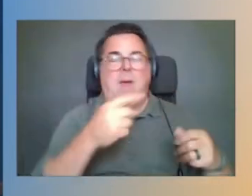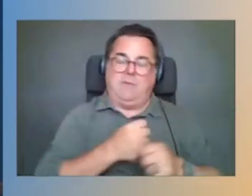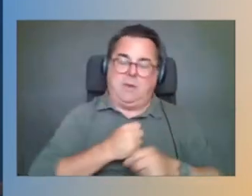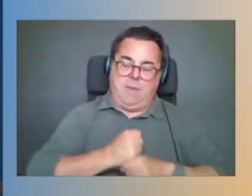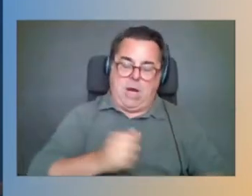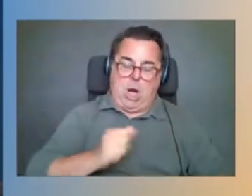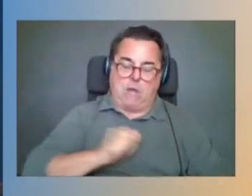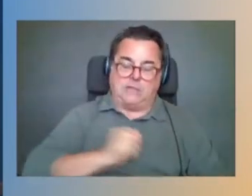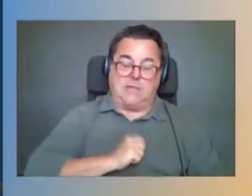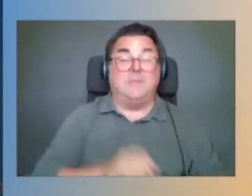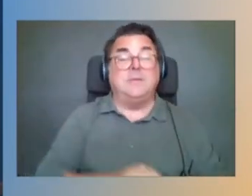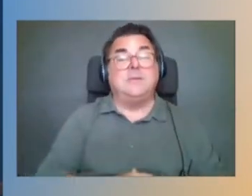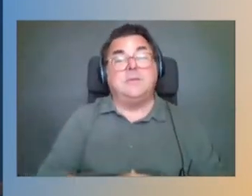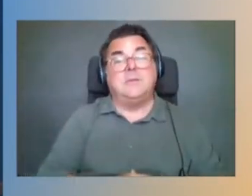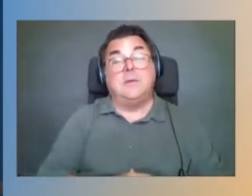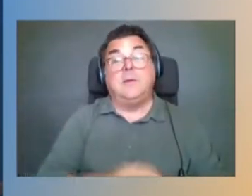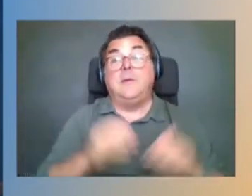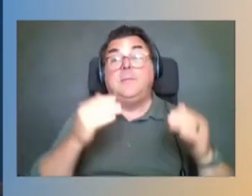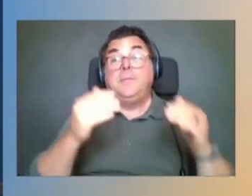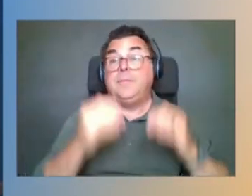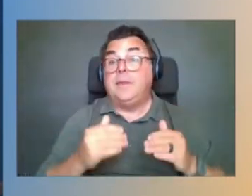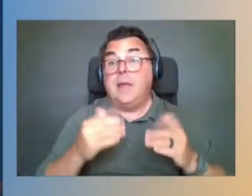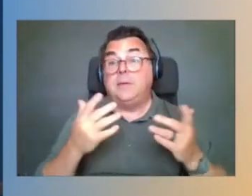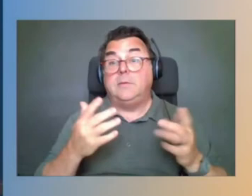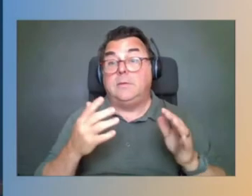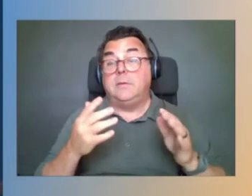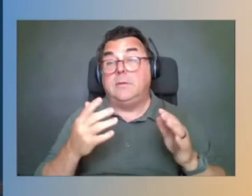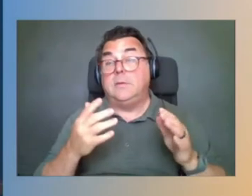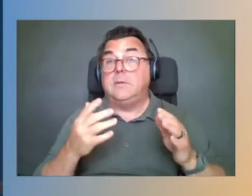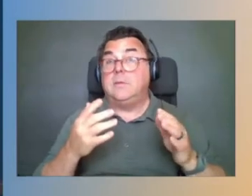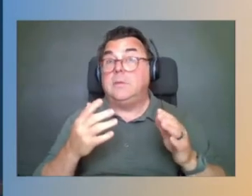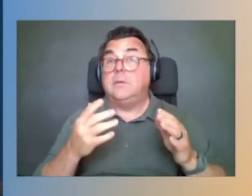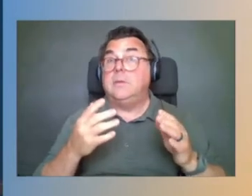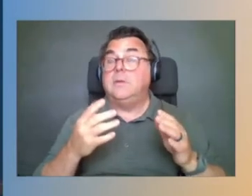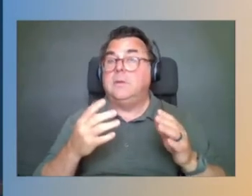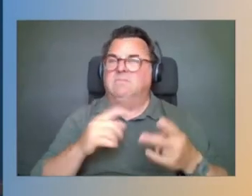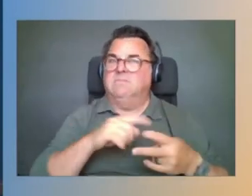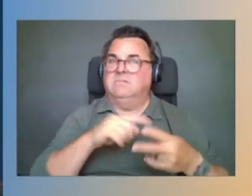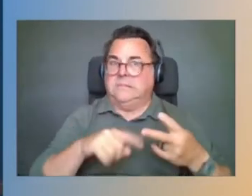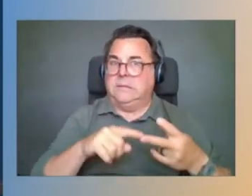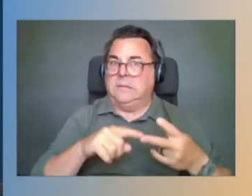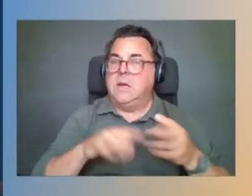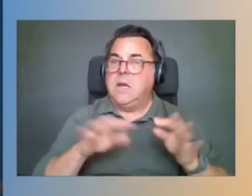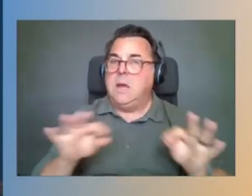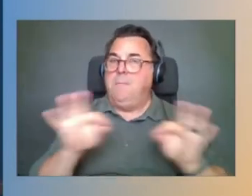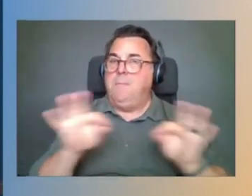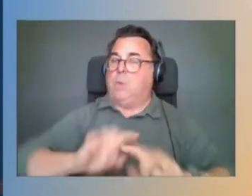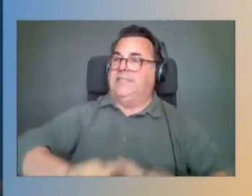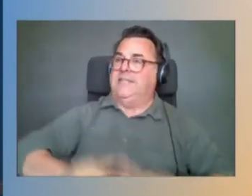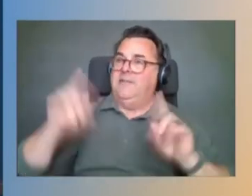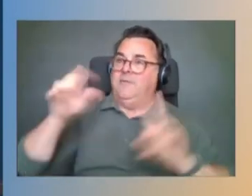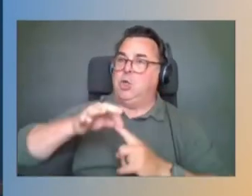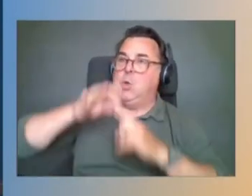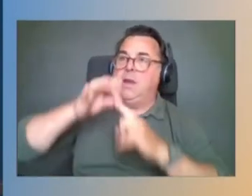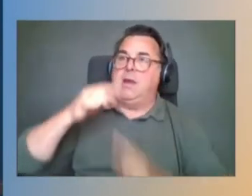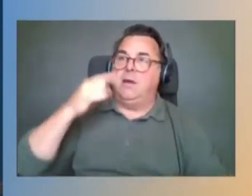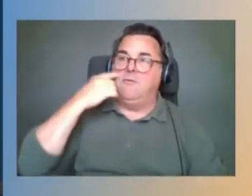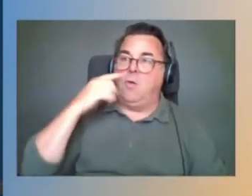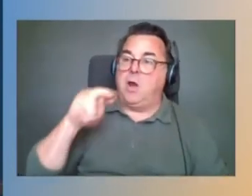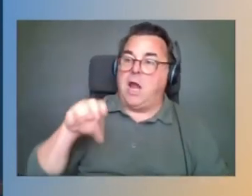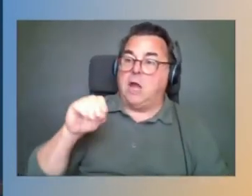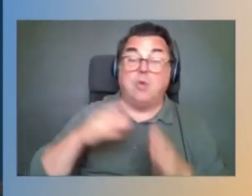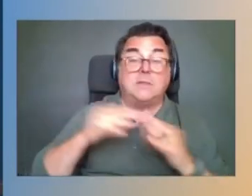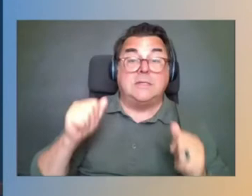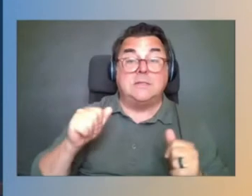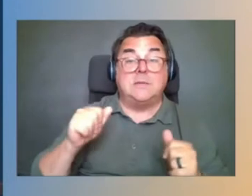Wow. The next thing that's really kind of fundamentally different about the Nitro system is that all of the software that runs on